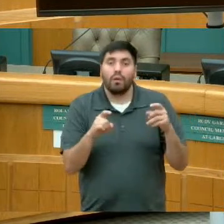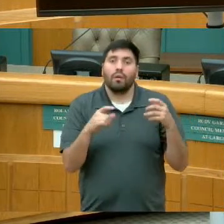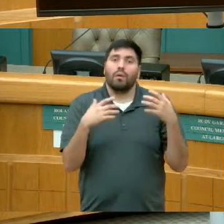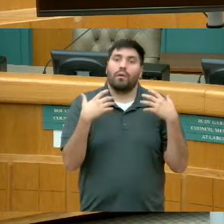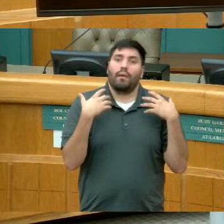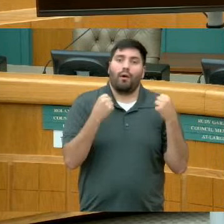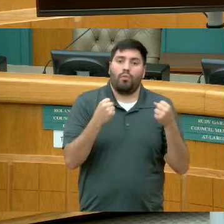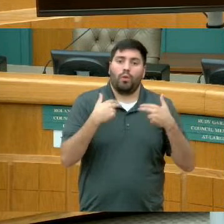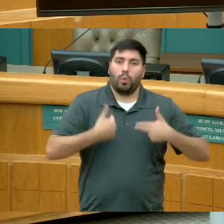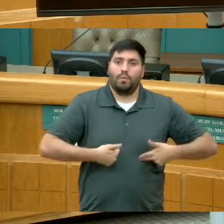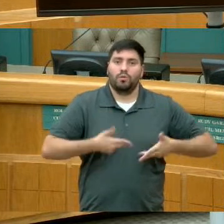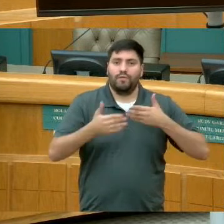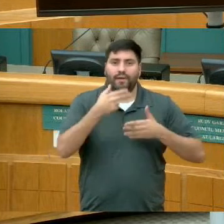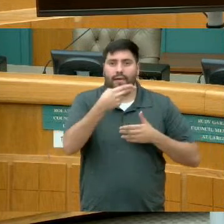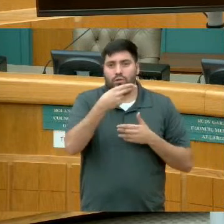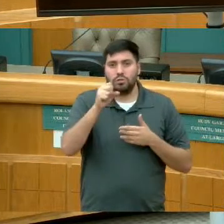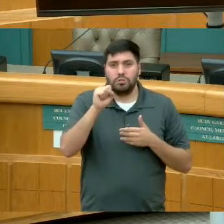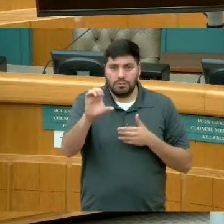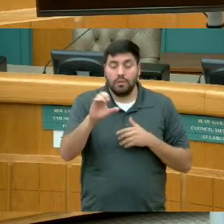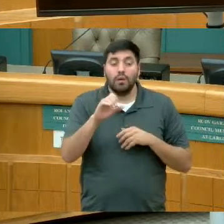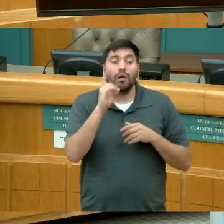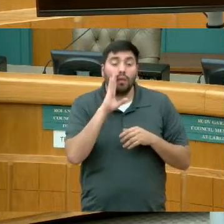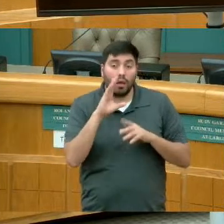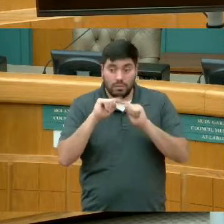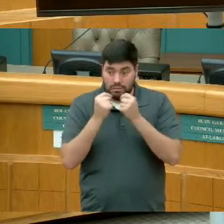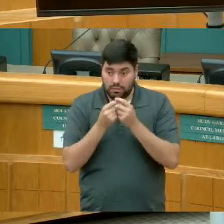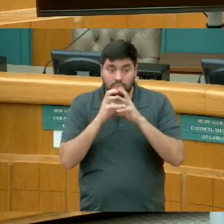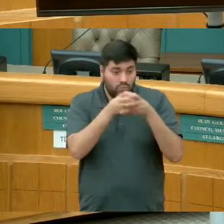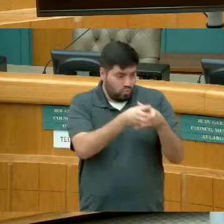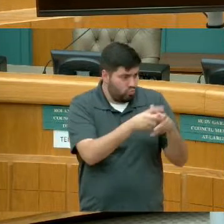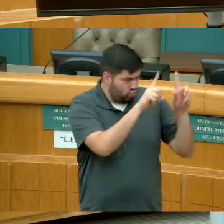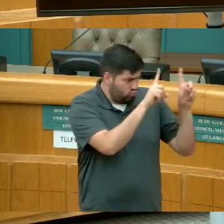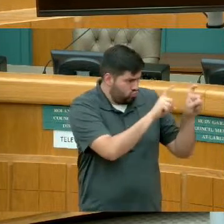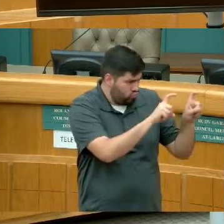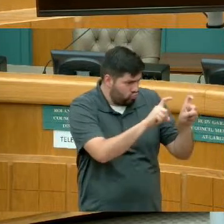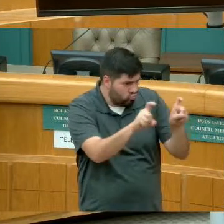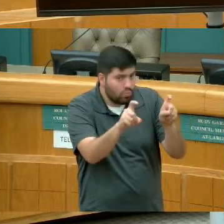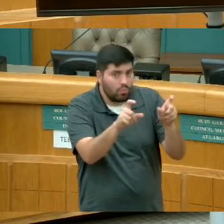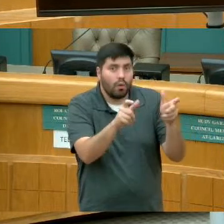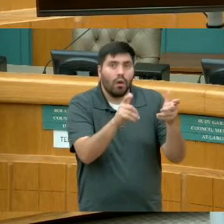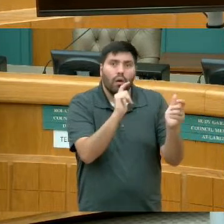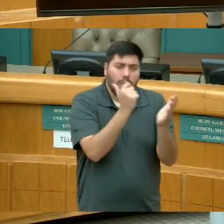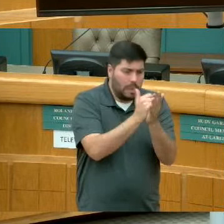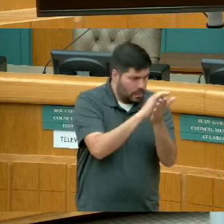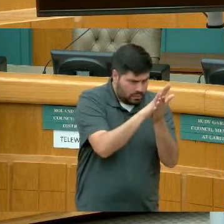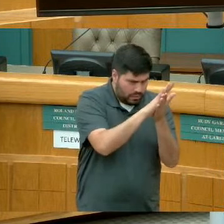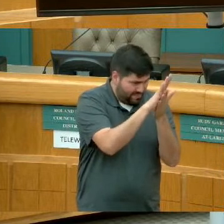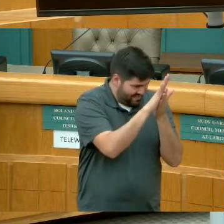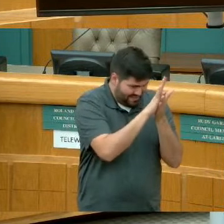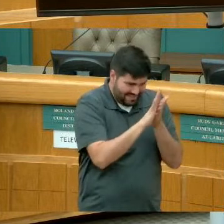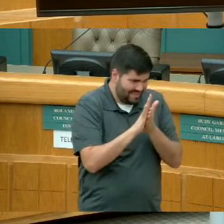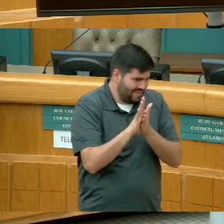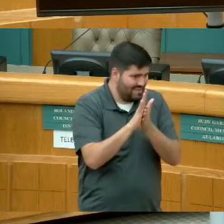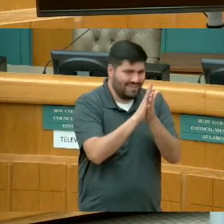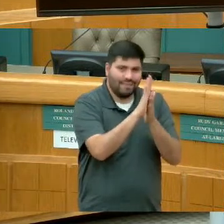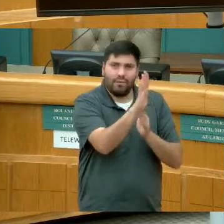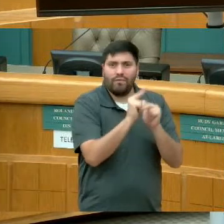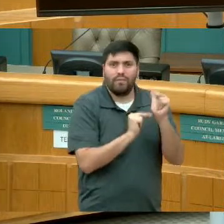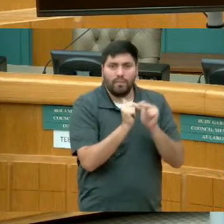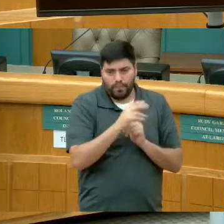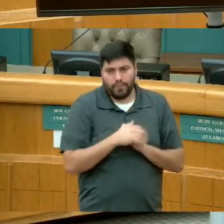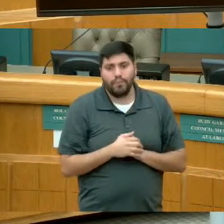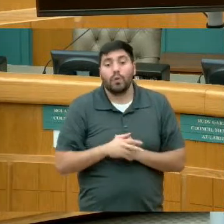and Human Services, they send out a team. They come and they test them all, and they also help them to disinfect their